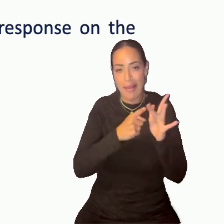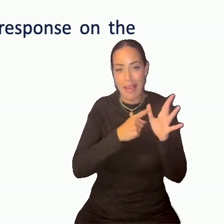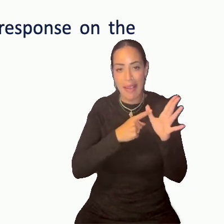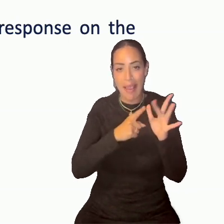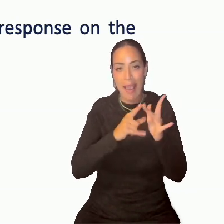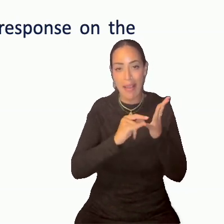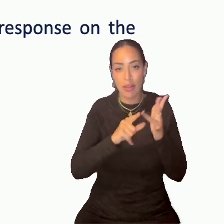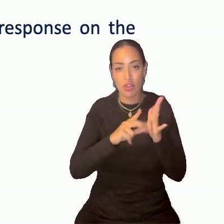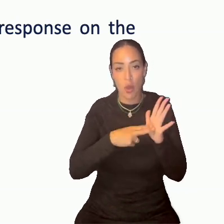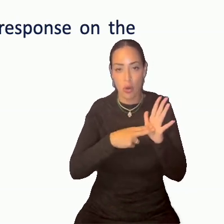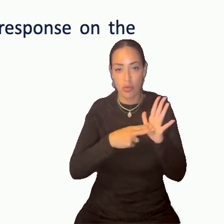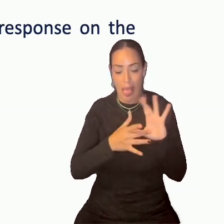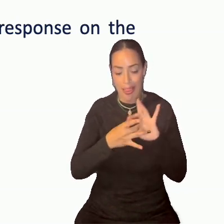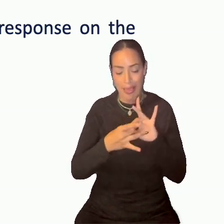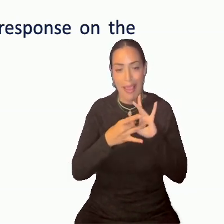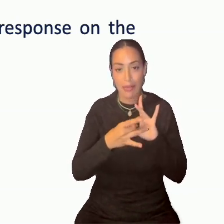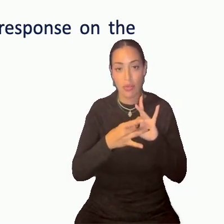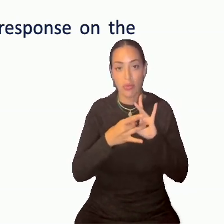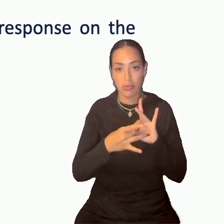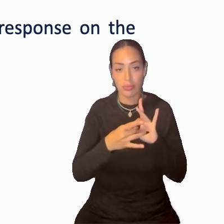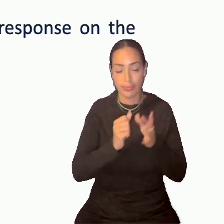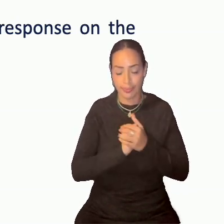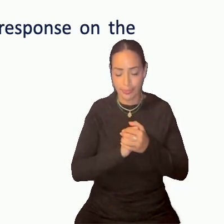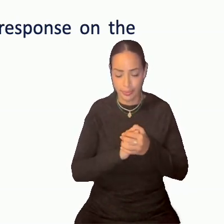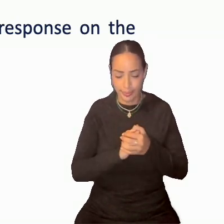duties associated with it.